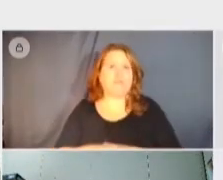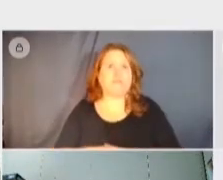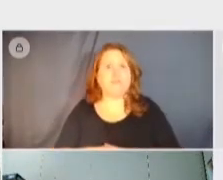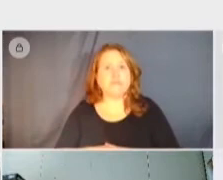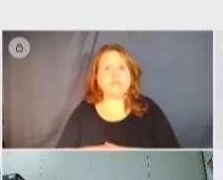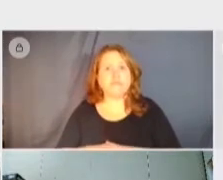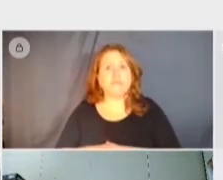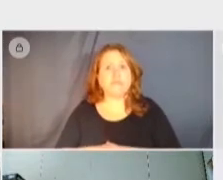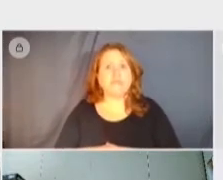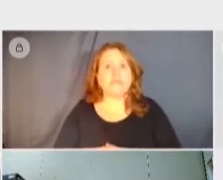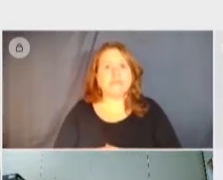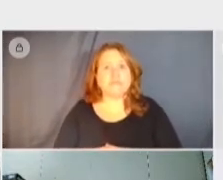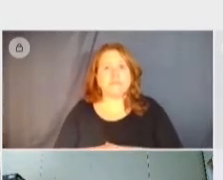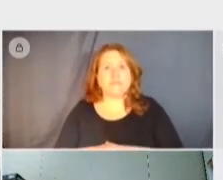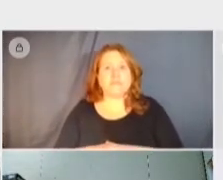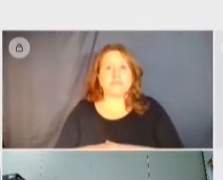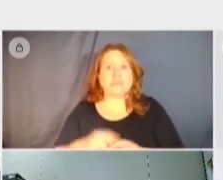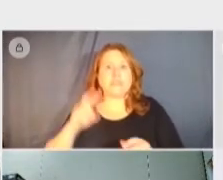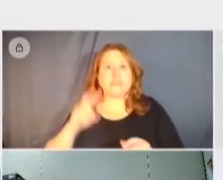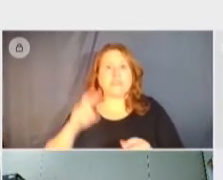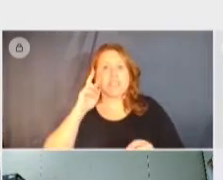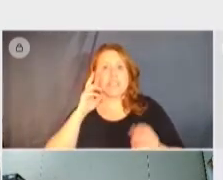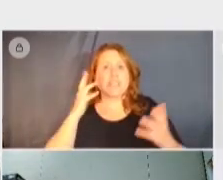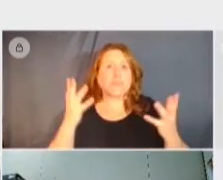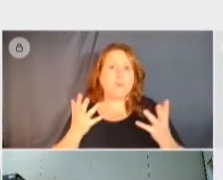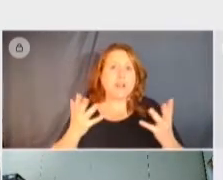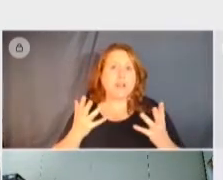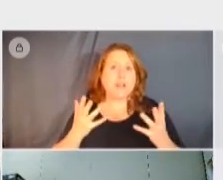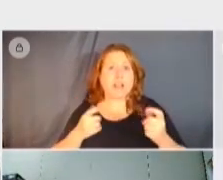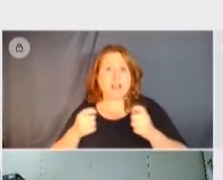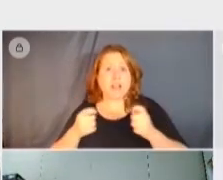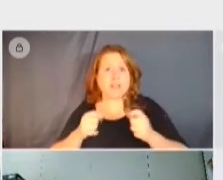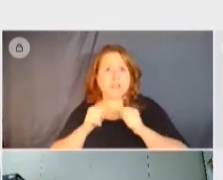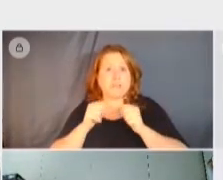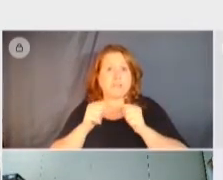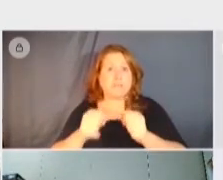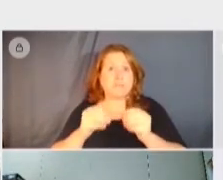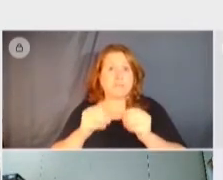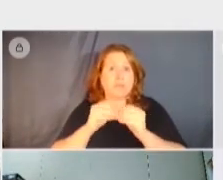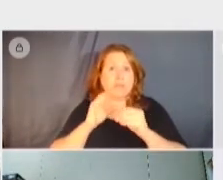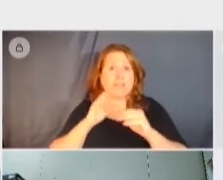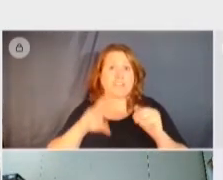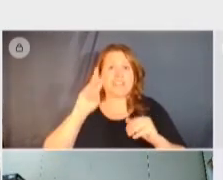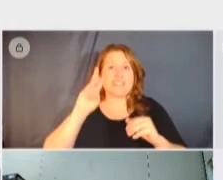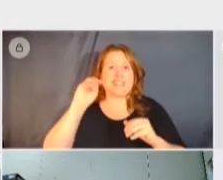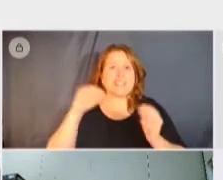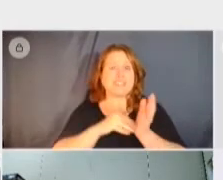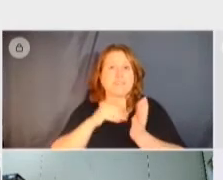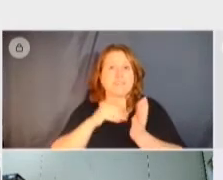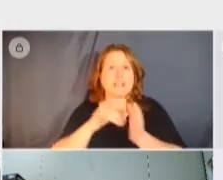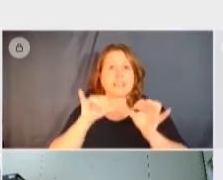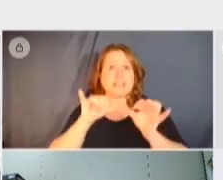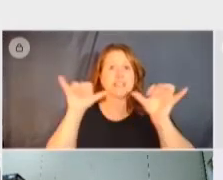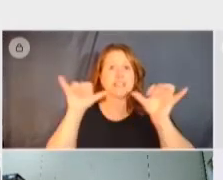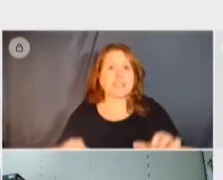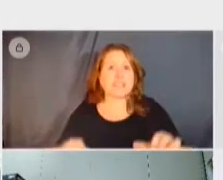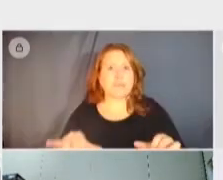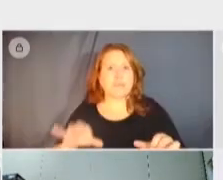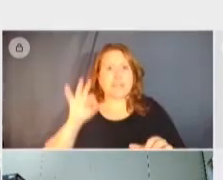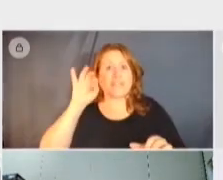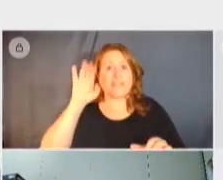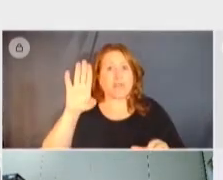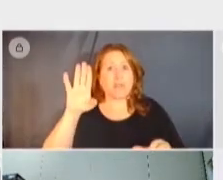that the utility could handle more than 6 million records at a time. Given that the February enrollment for New York City is just under